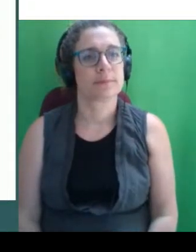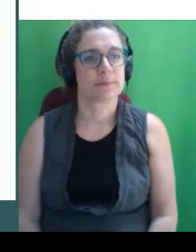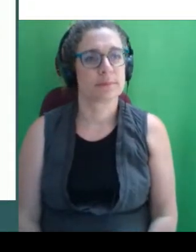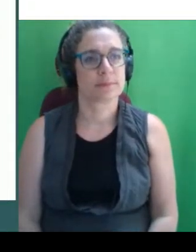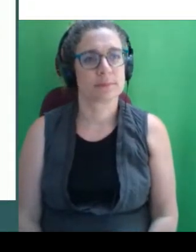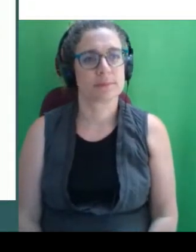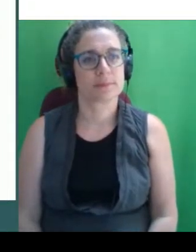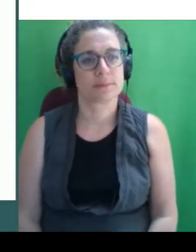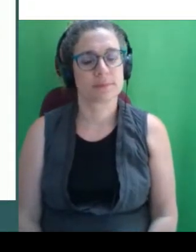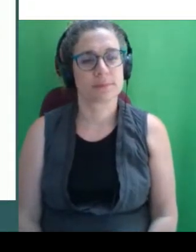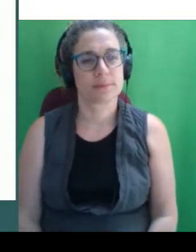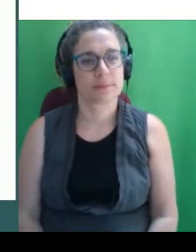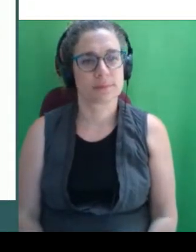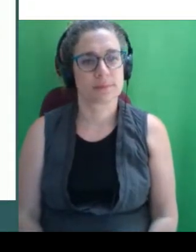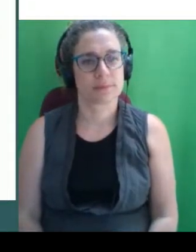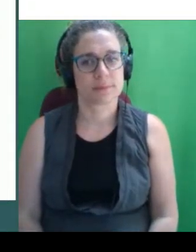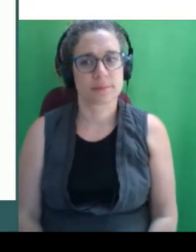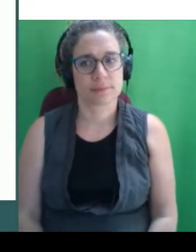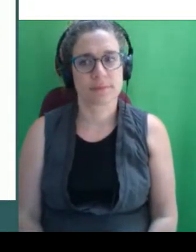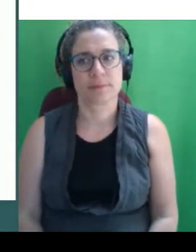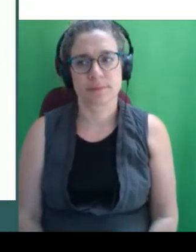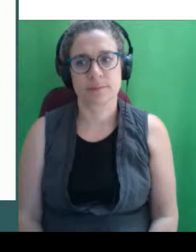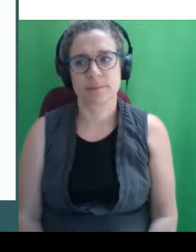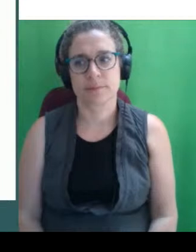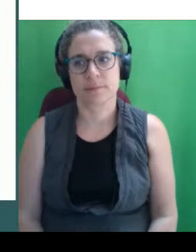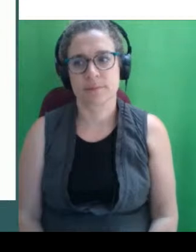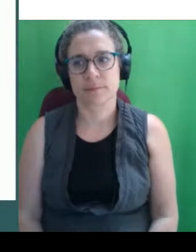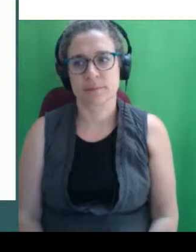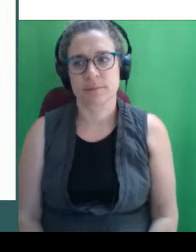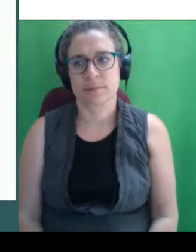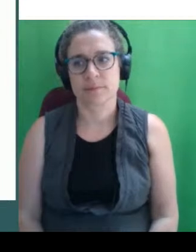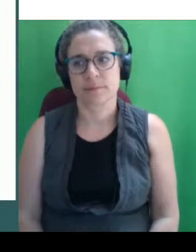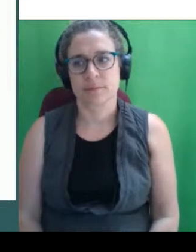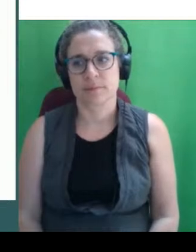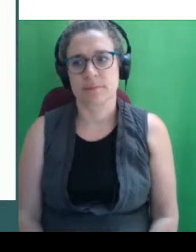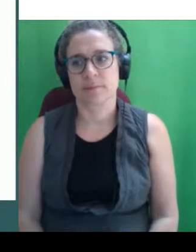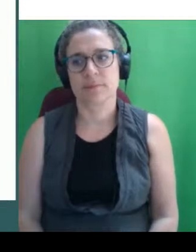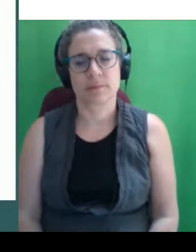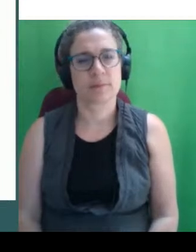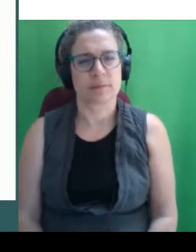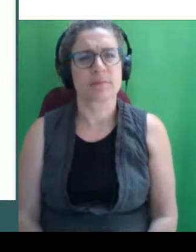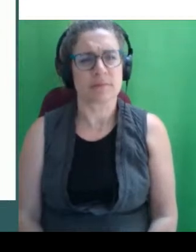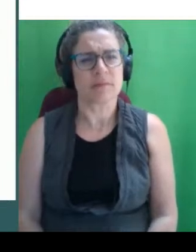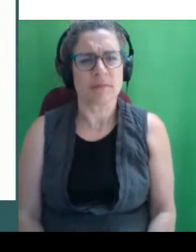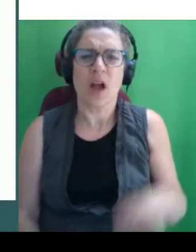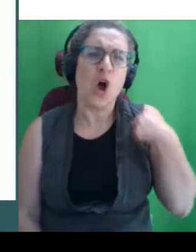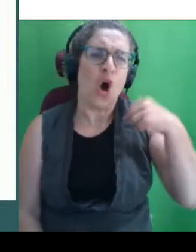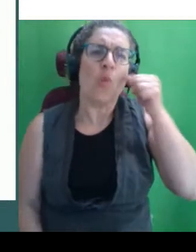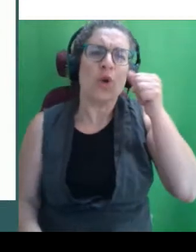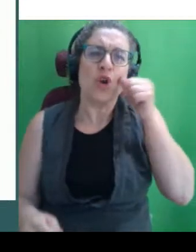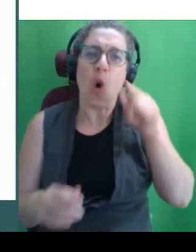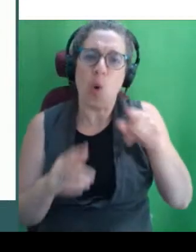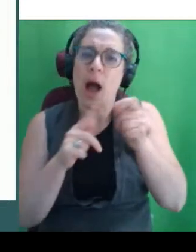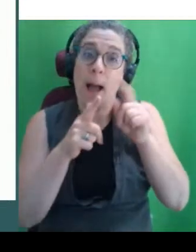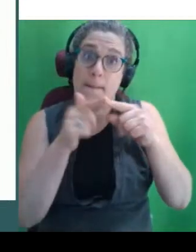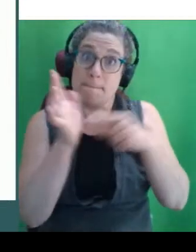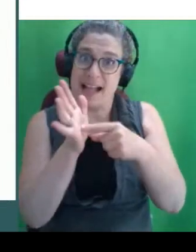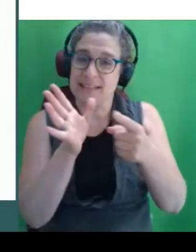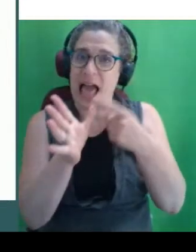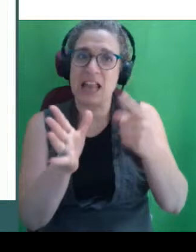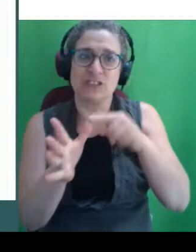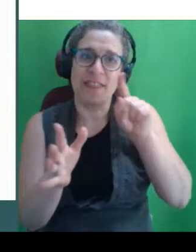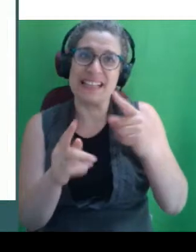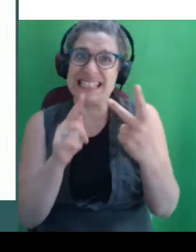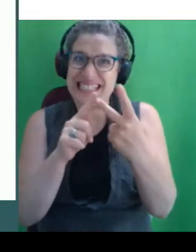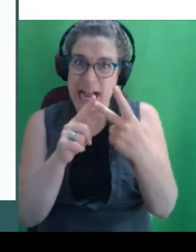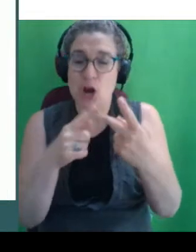So we do know that pet allergy is the second most commonest cause of allergy in the home. You'll know that the